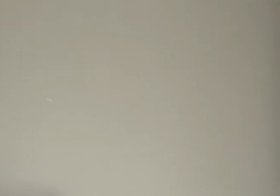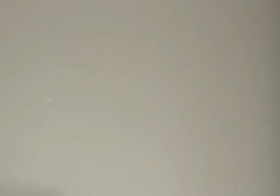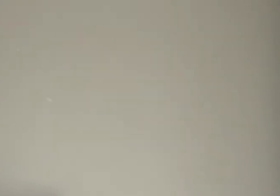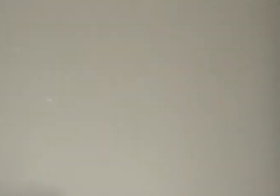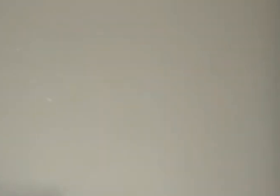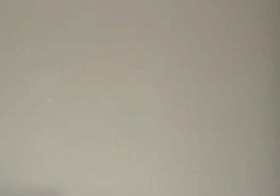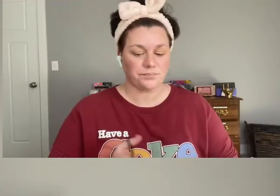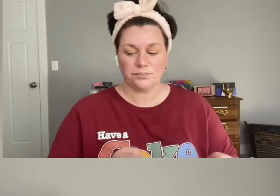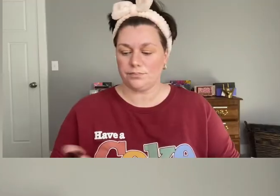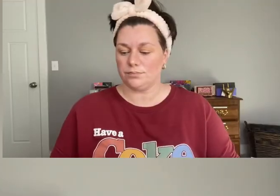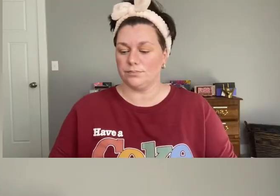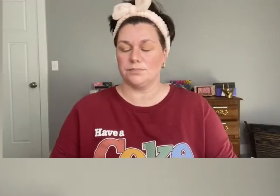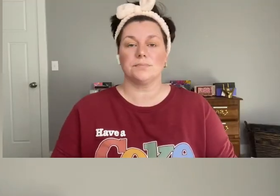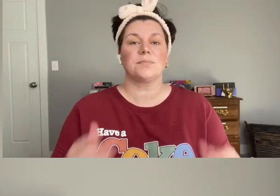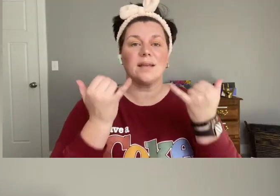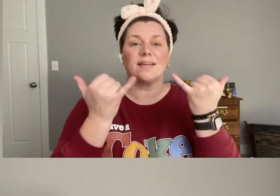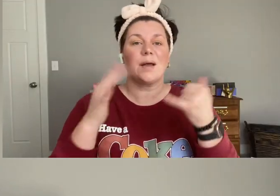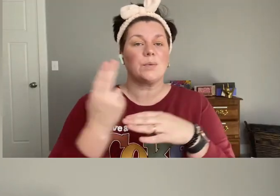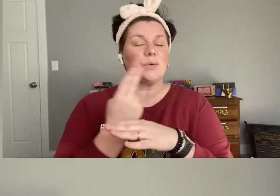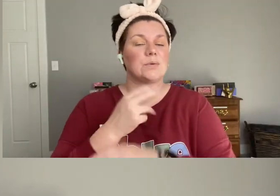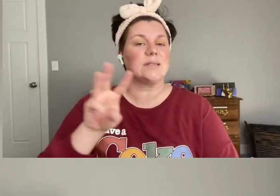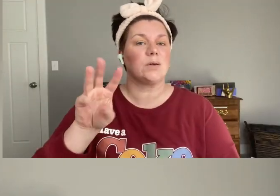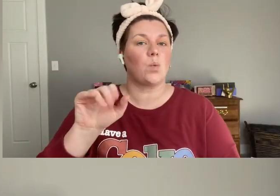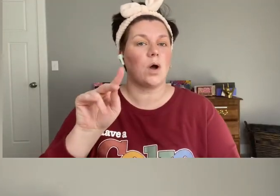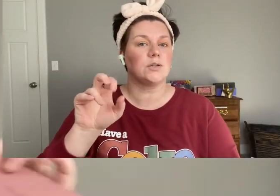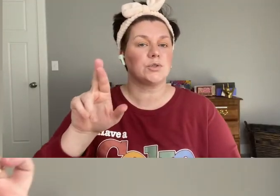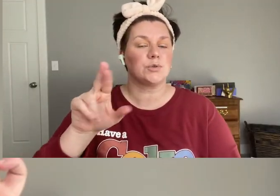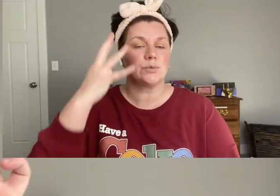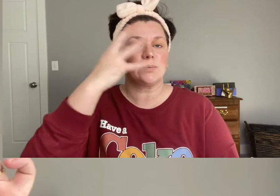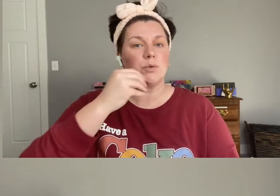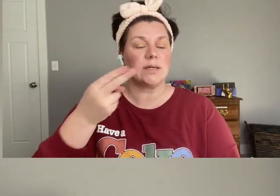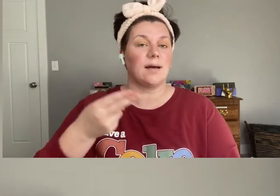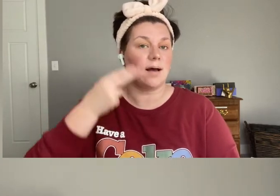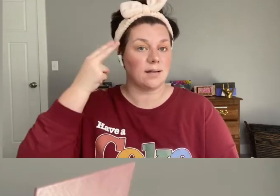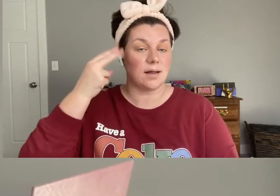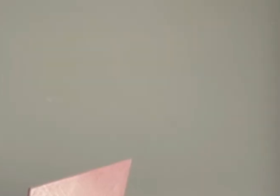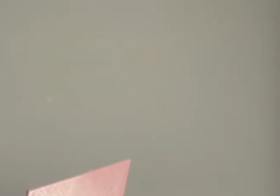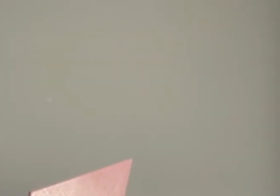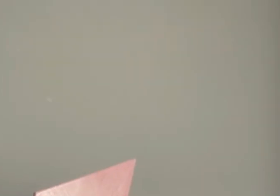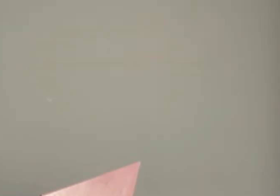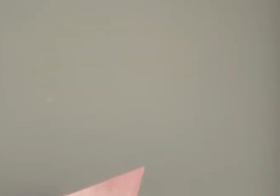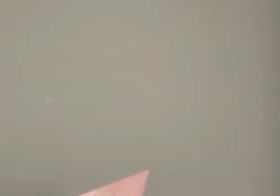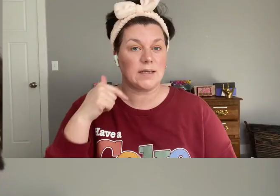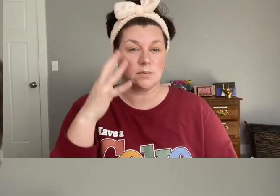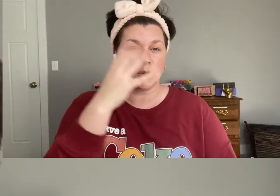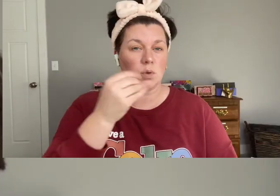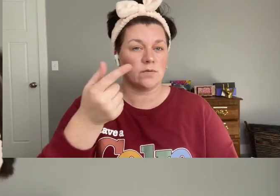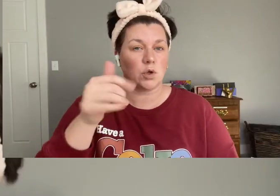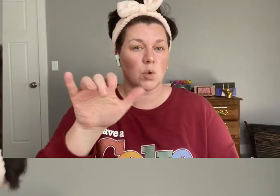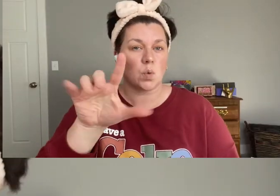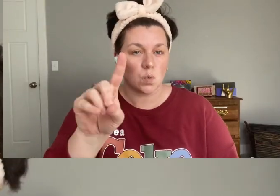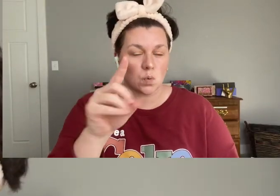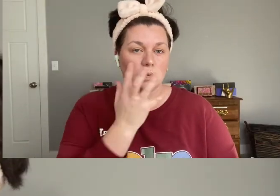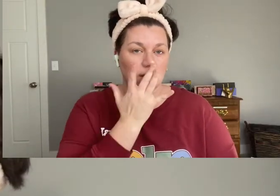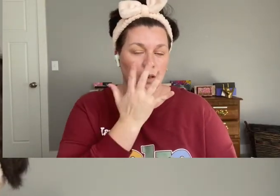and lovely. For the highlight, I am gonna dip back into this Wander Beauty palette. That is